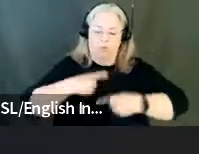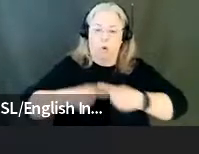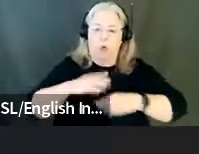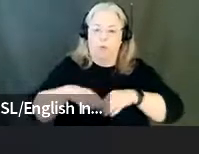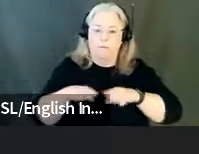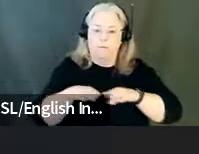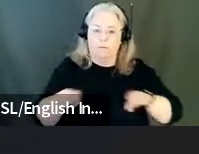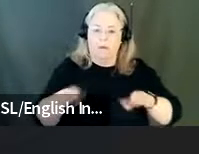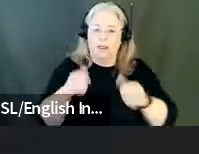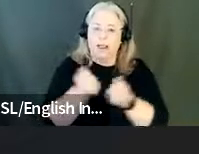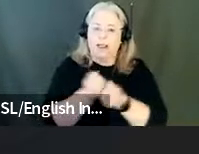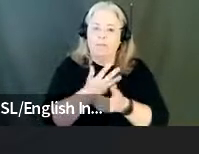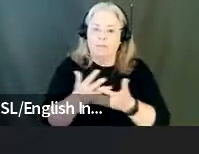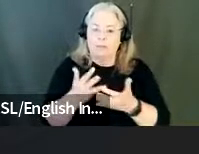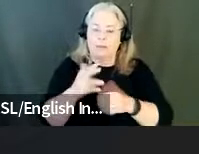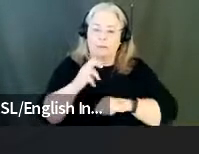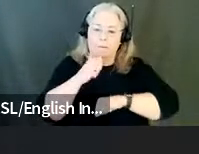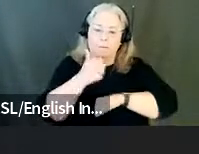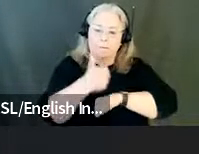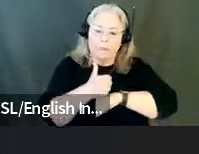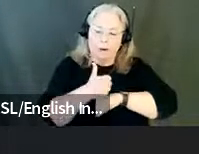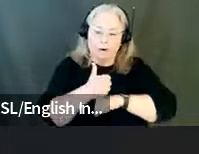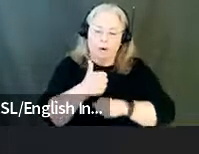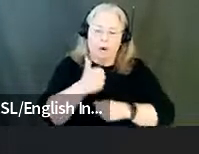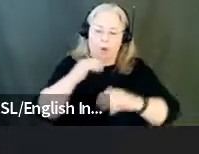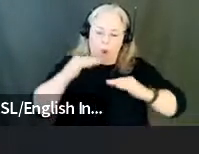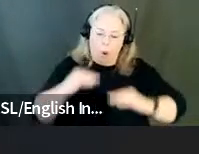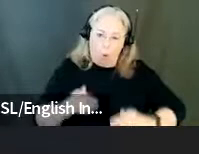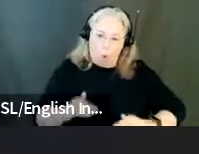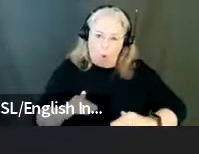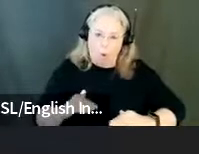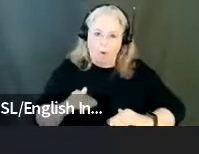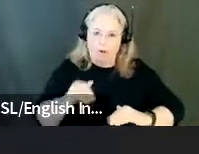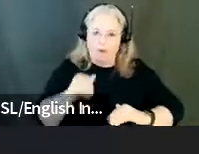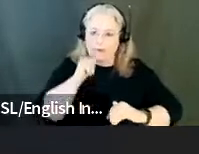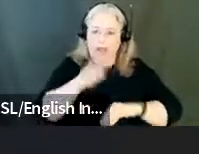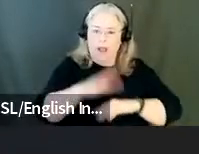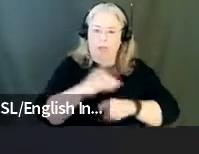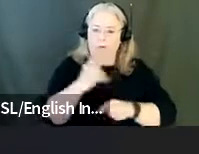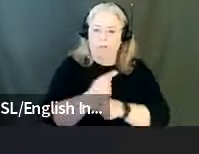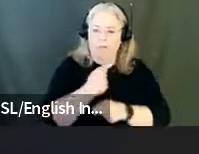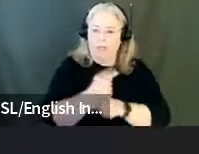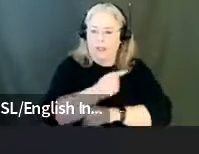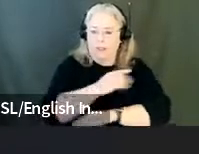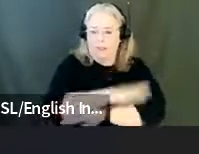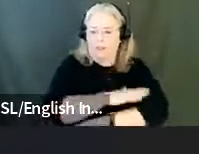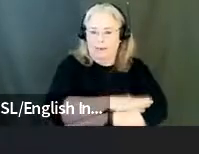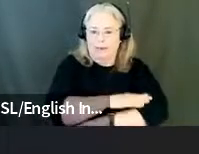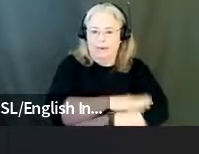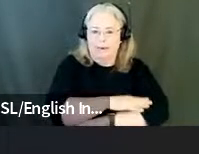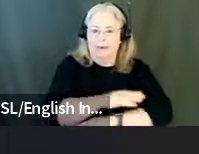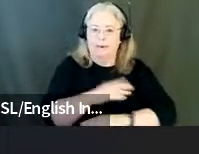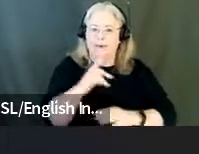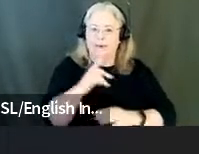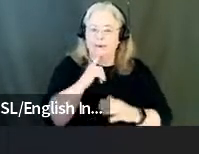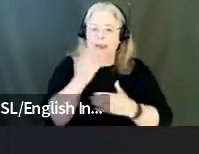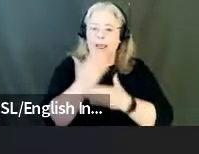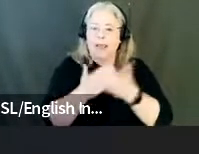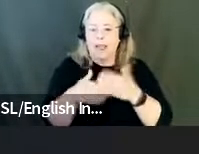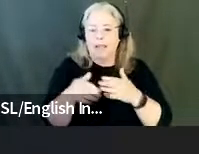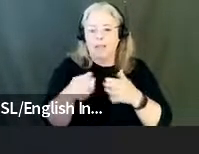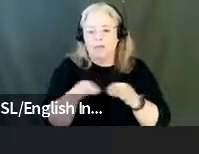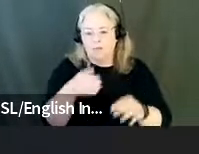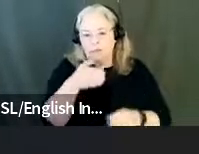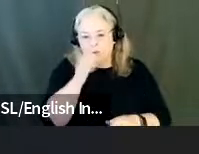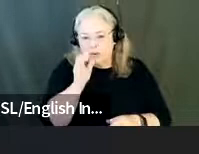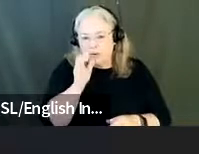wanted everything to be mounted much lower and not onto a table. And so creating a hands-free drinking solution, a